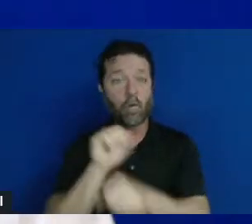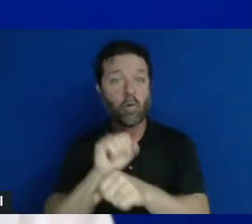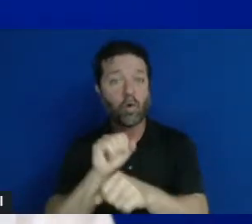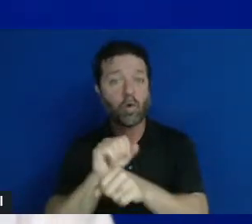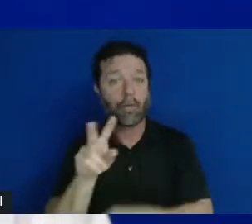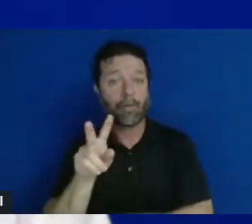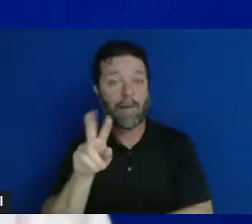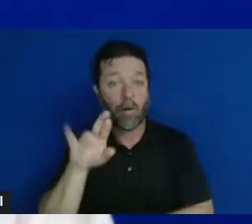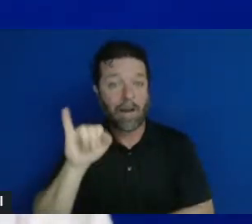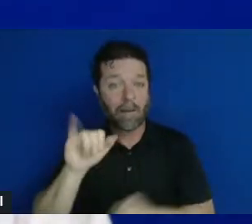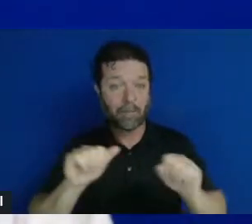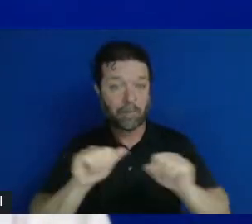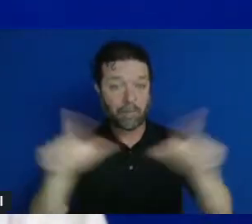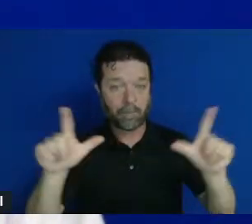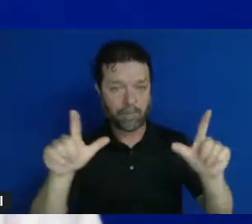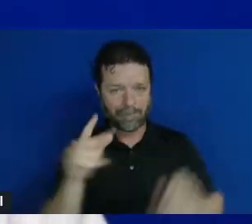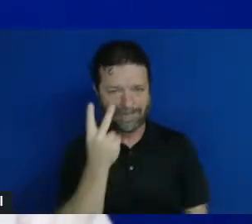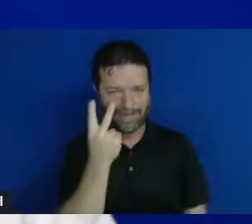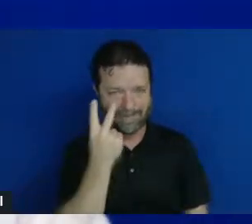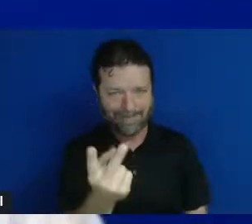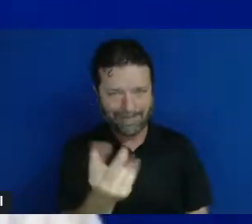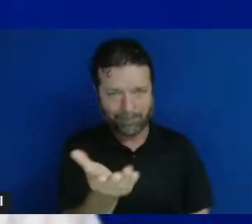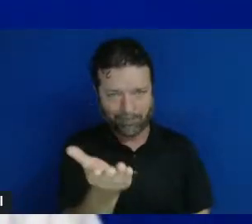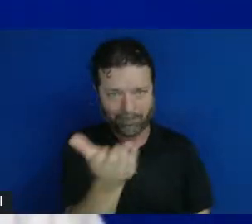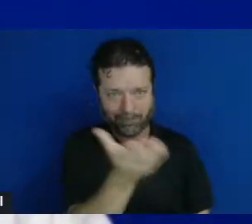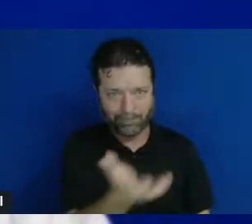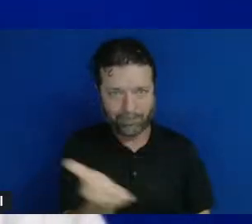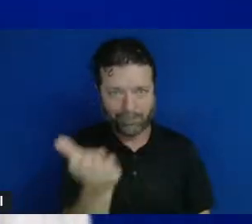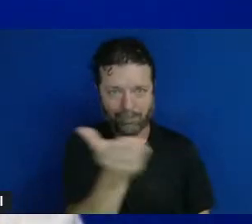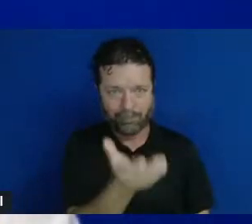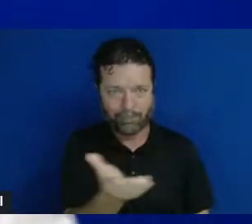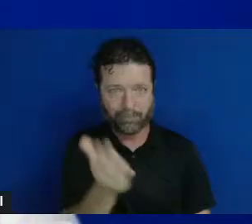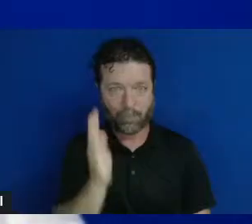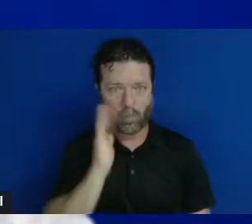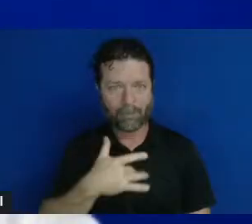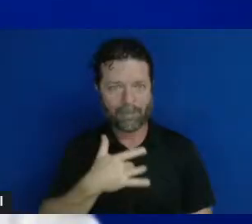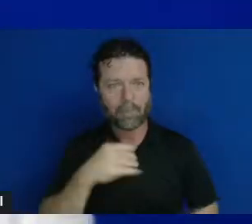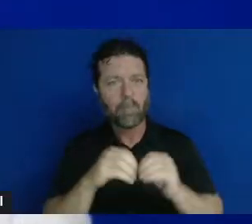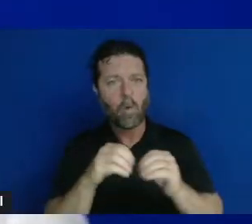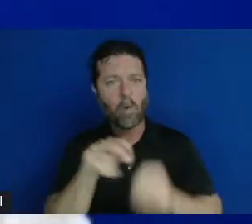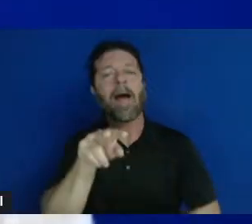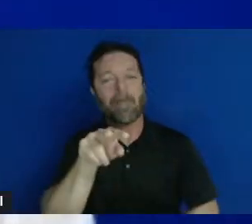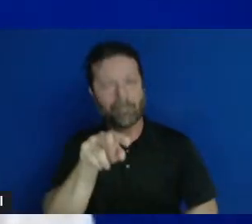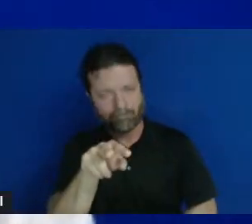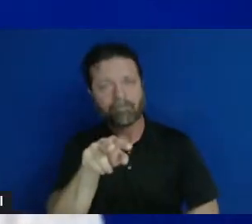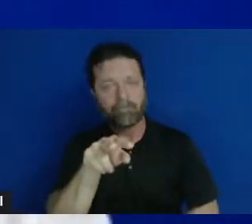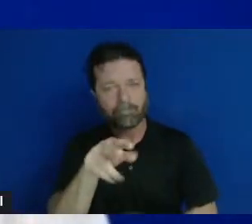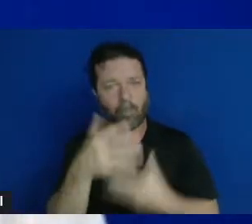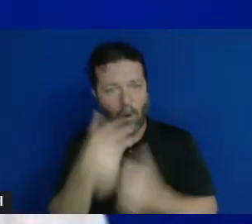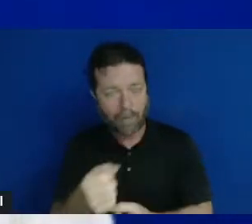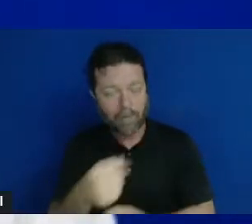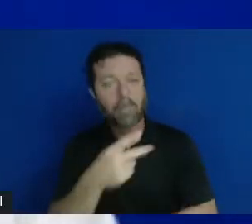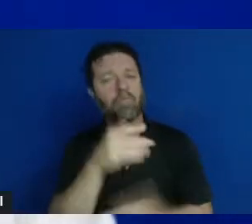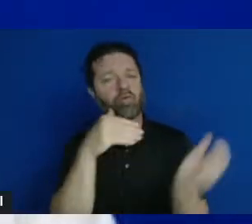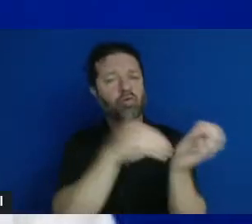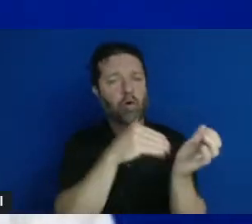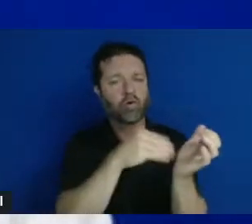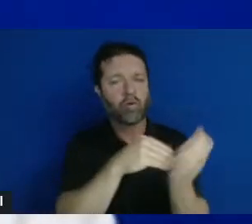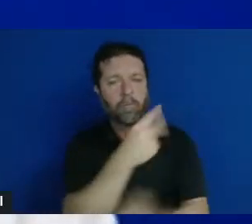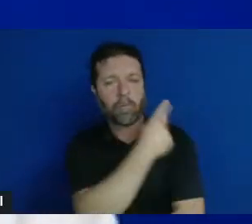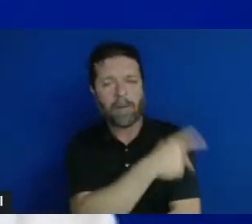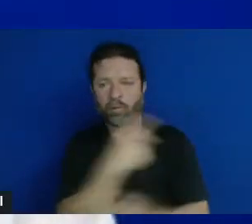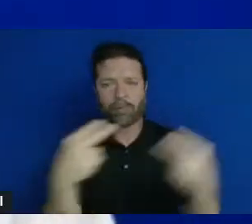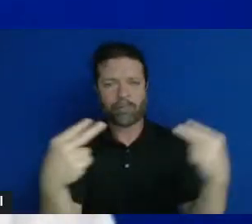you. They feel more confident. Both the healthcare provider and the patient or LEP, they both